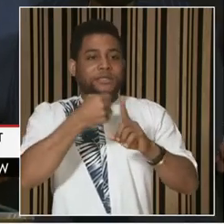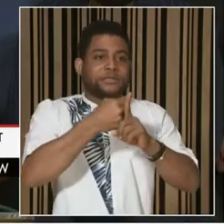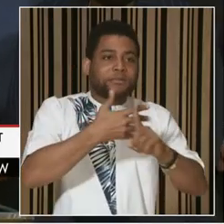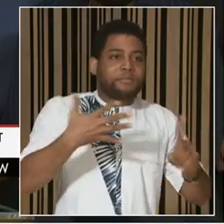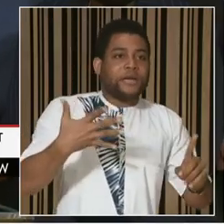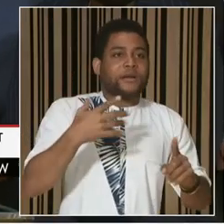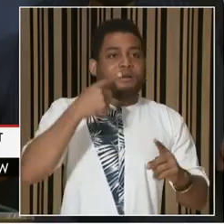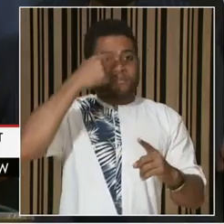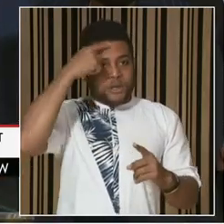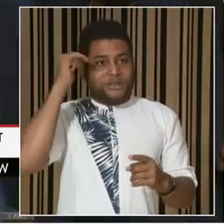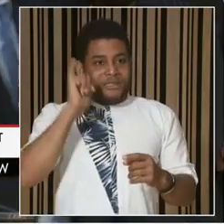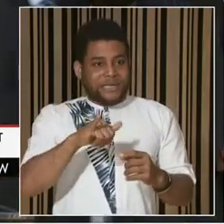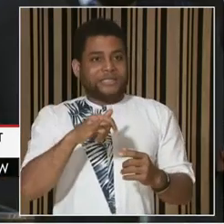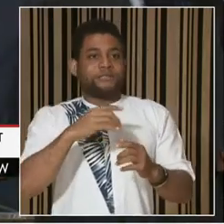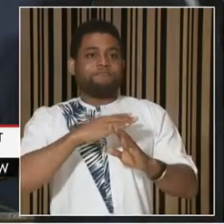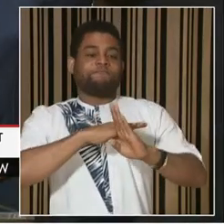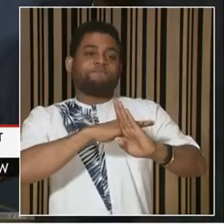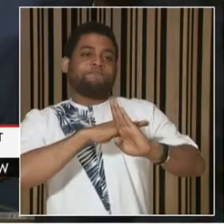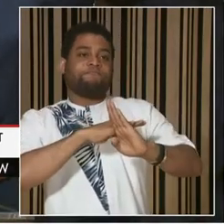of FY23.